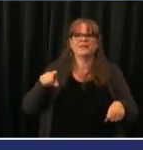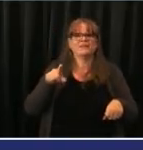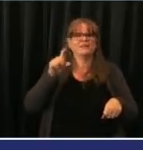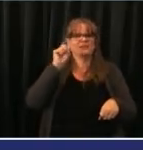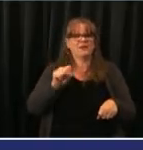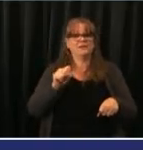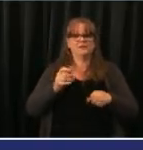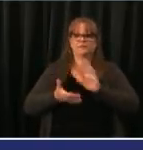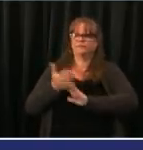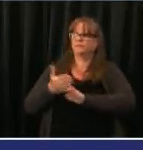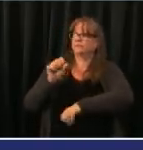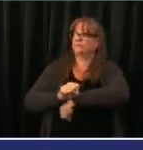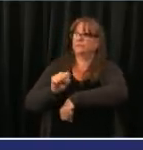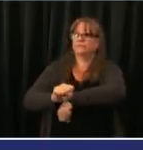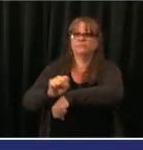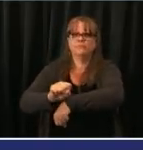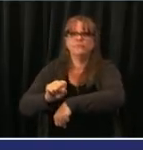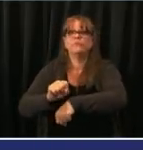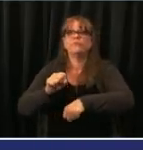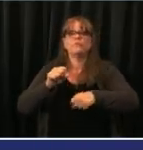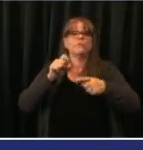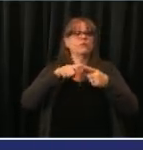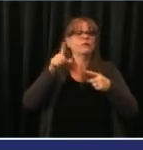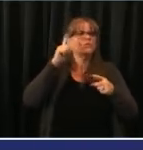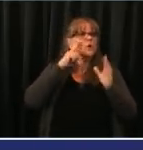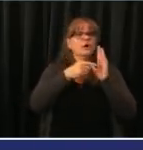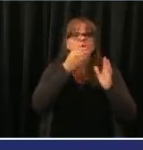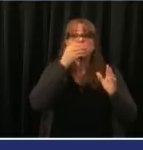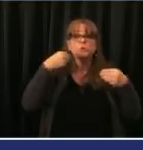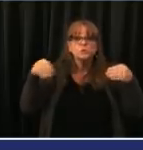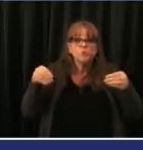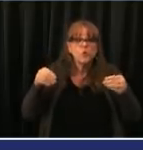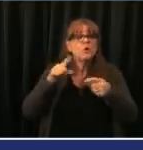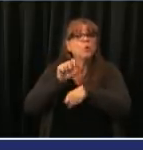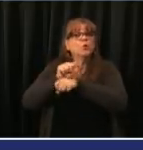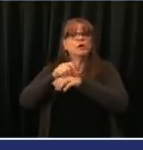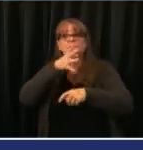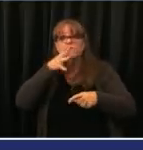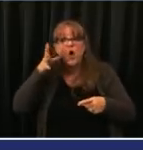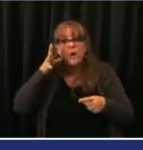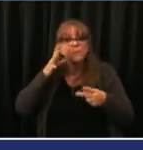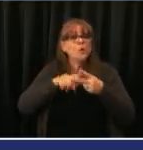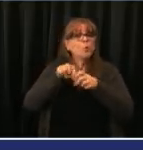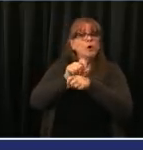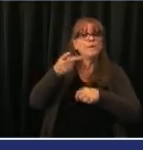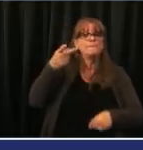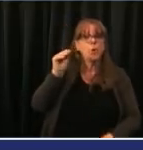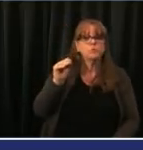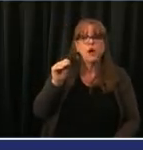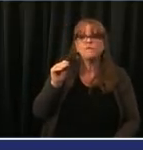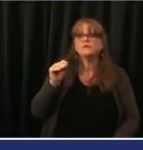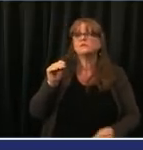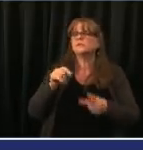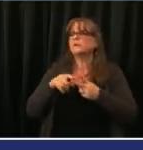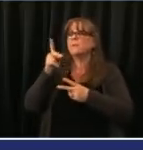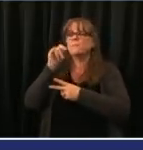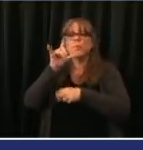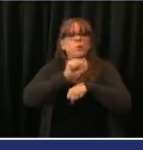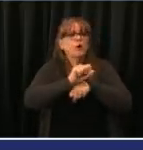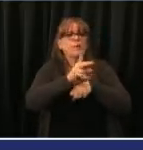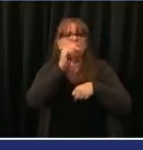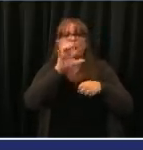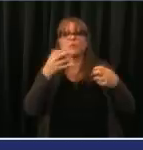are food and agriculture workers, U.S. Postal Service, public transport, public health workers, frontline essential human